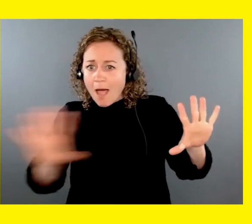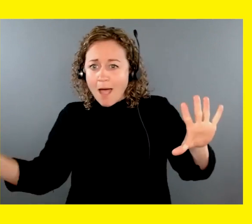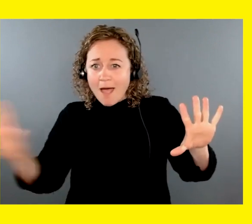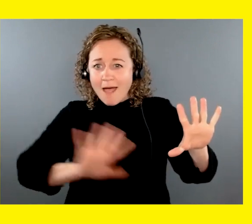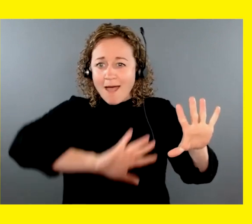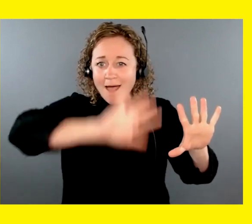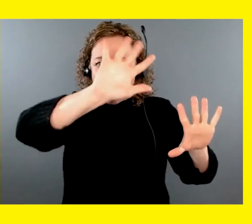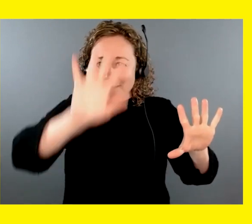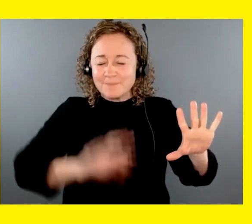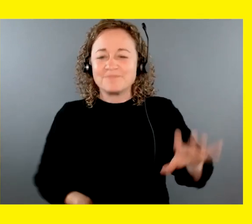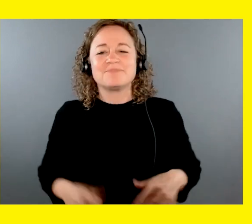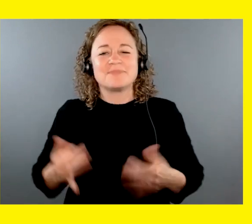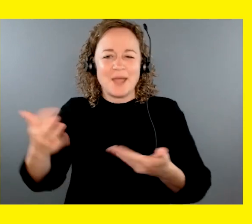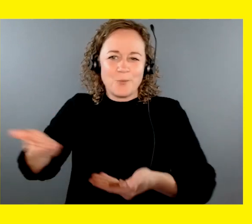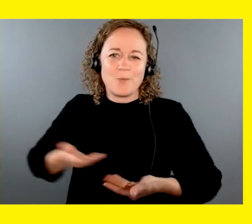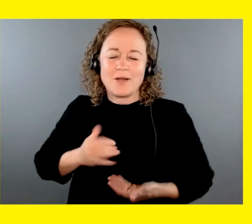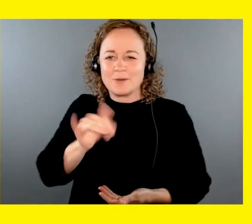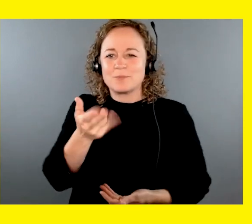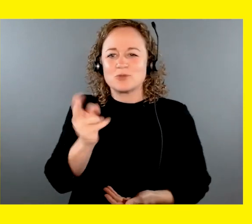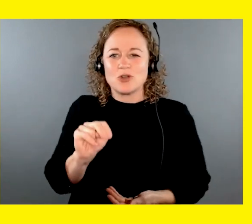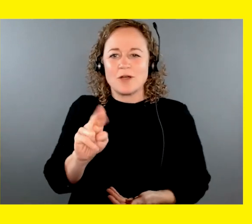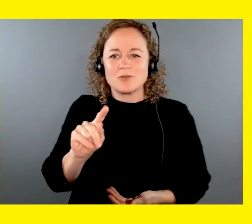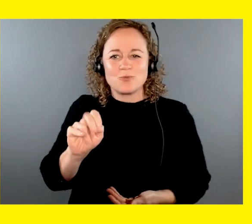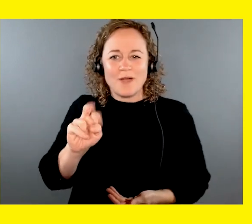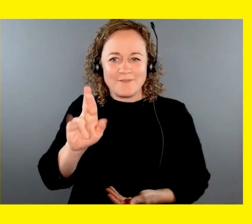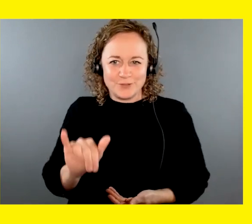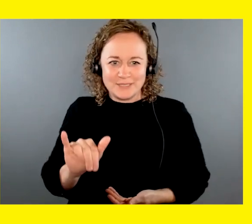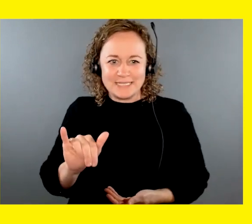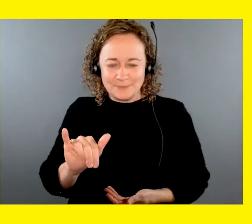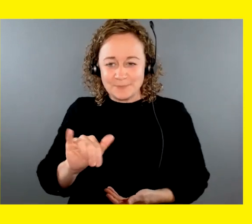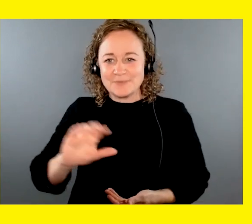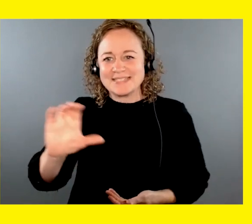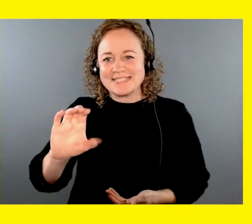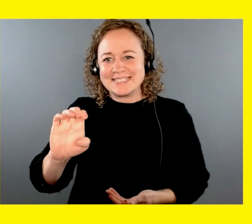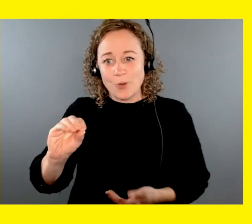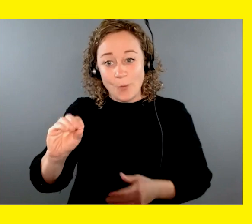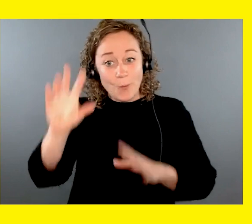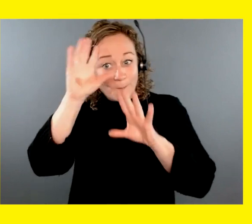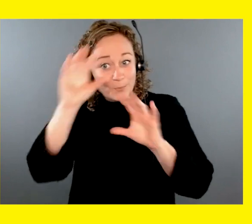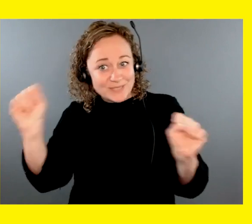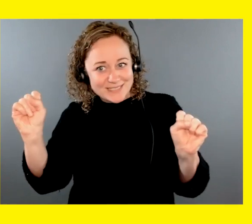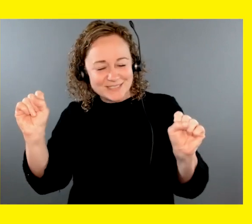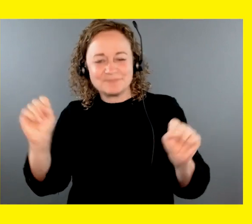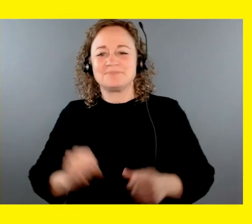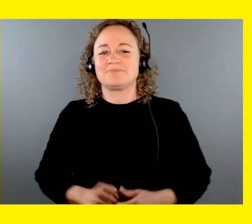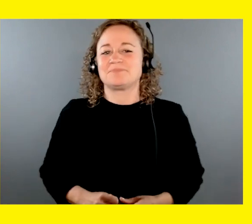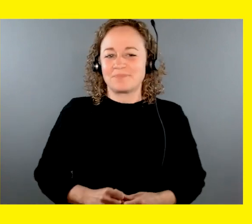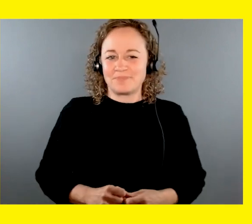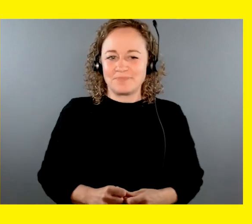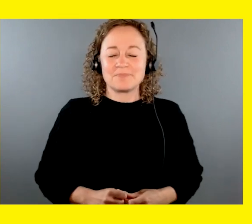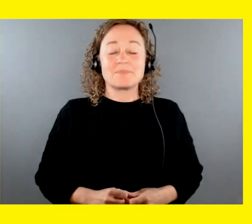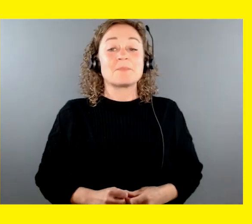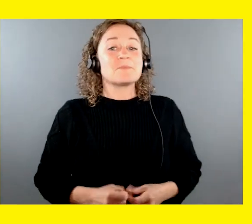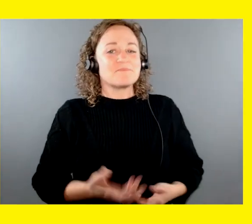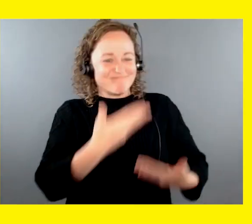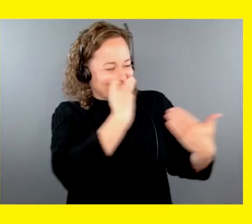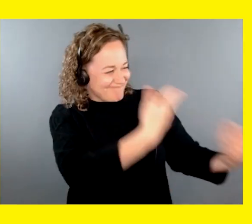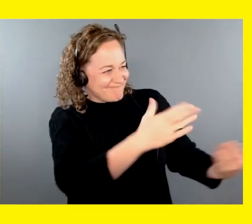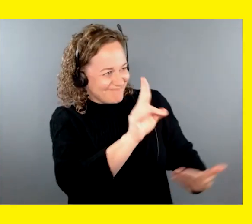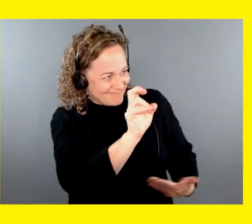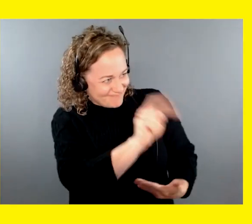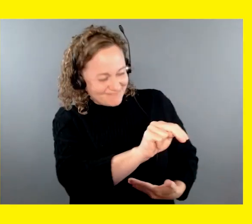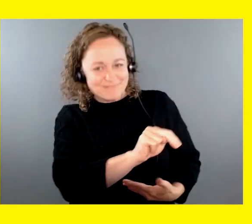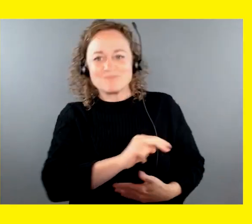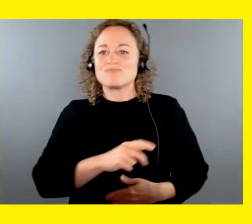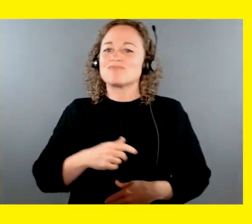Please join me in welcoming John Rafferty, President and CEO of CNIB. Thank you, Ben. Today is International Guide